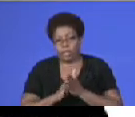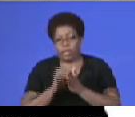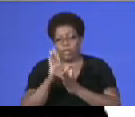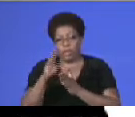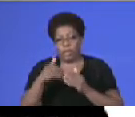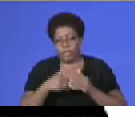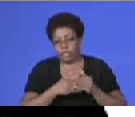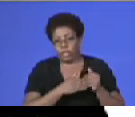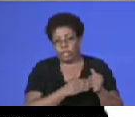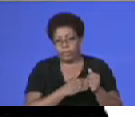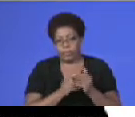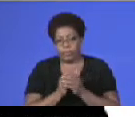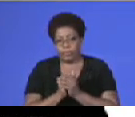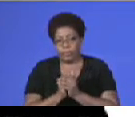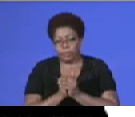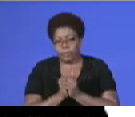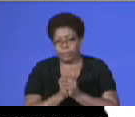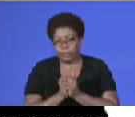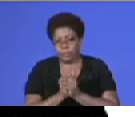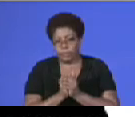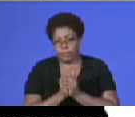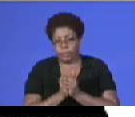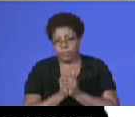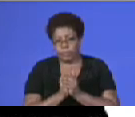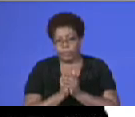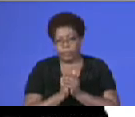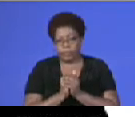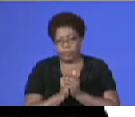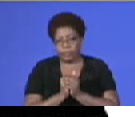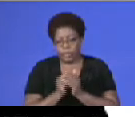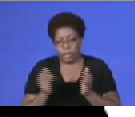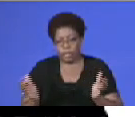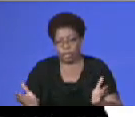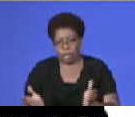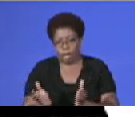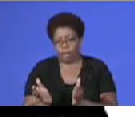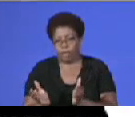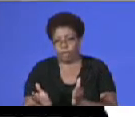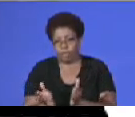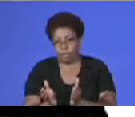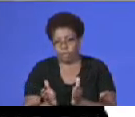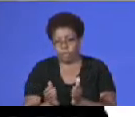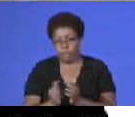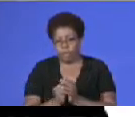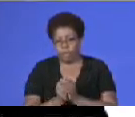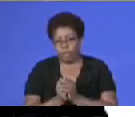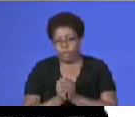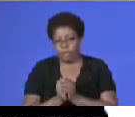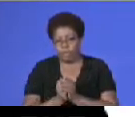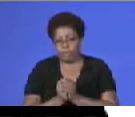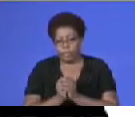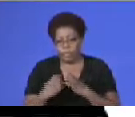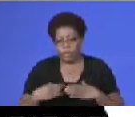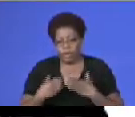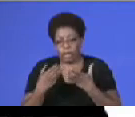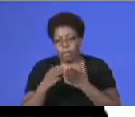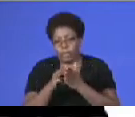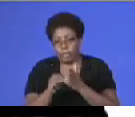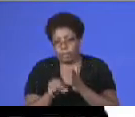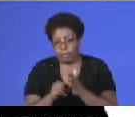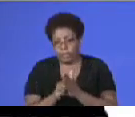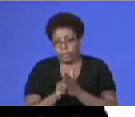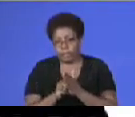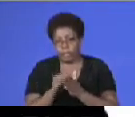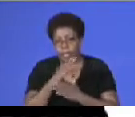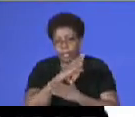character, competency, courage, confidence, commitment,